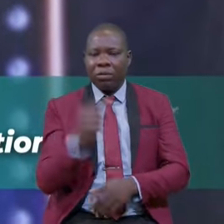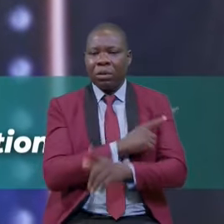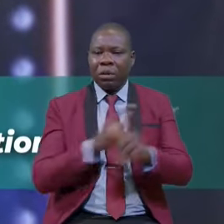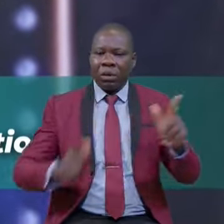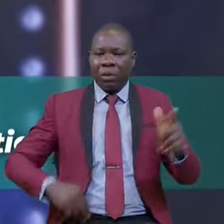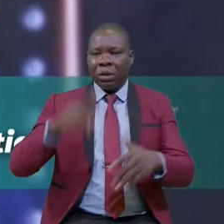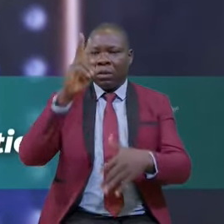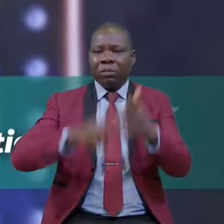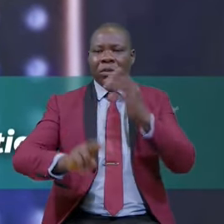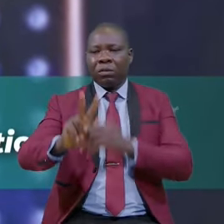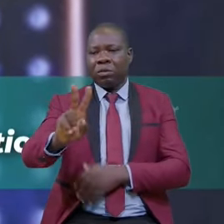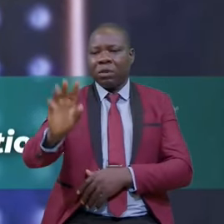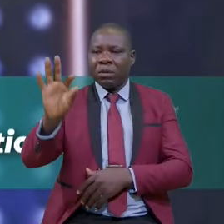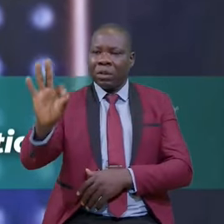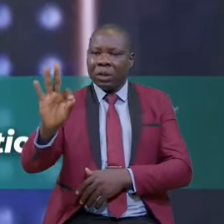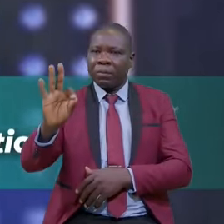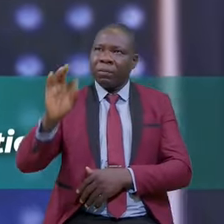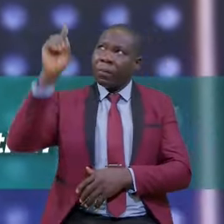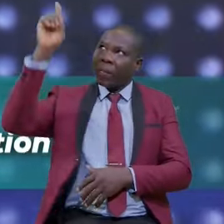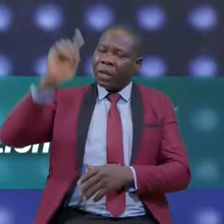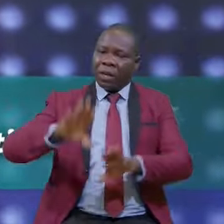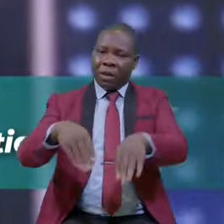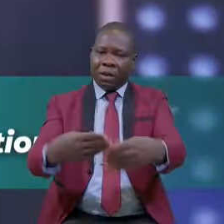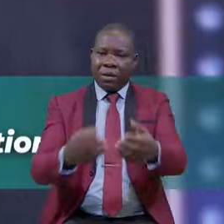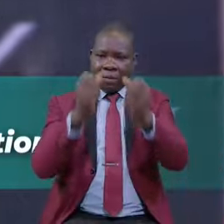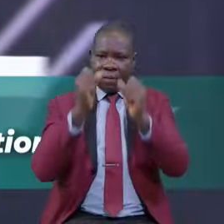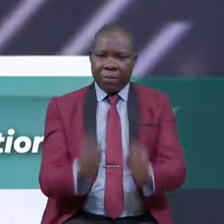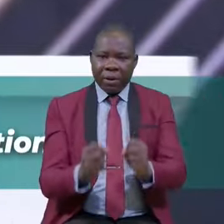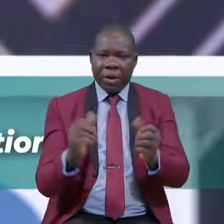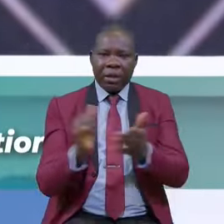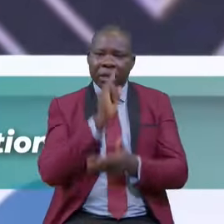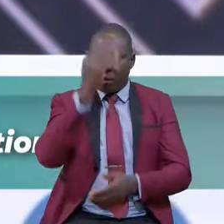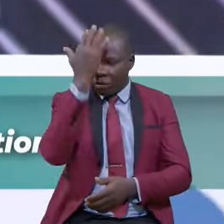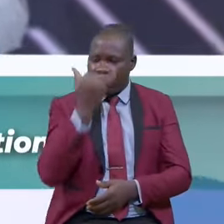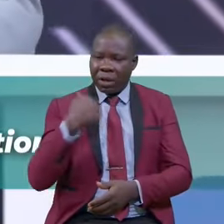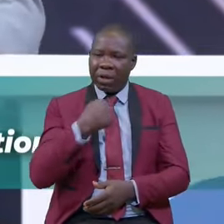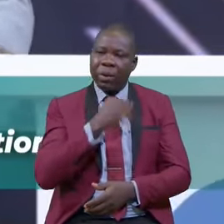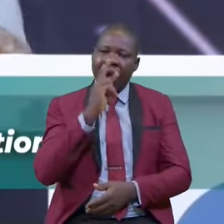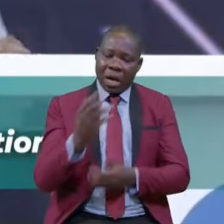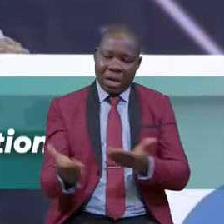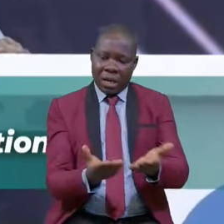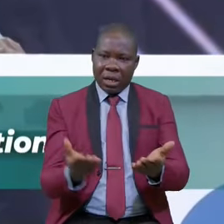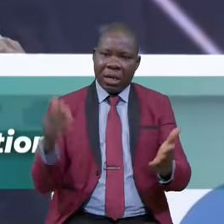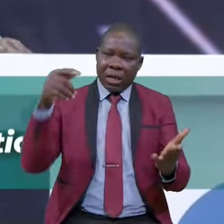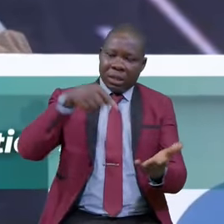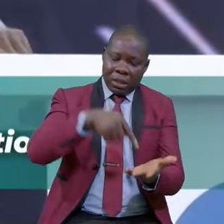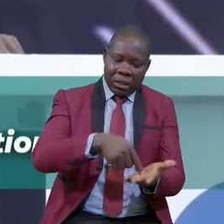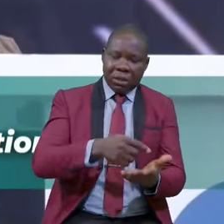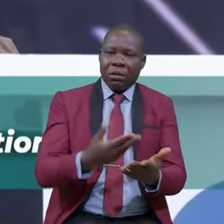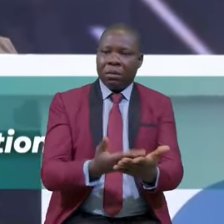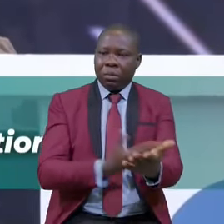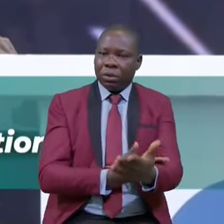he giveth power. He gives the power. That's why we're here this morning. You're going to have something in your